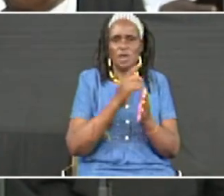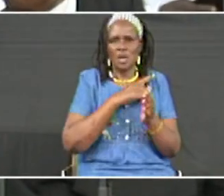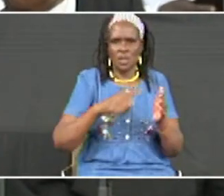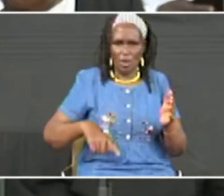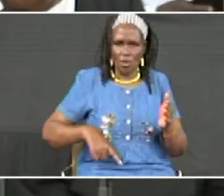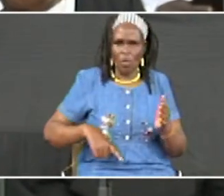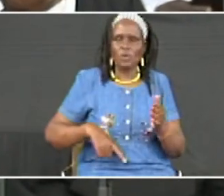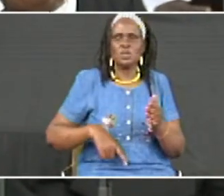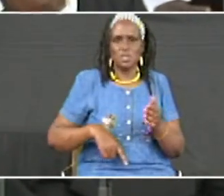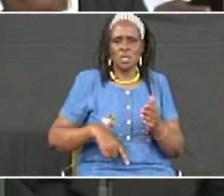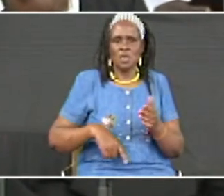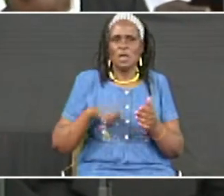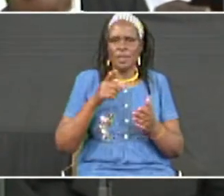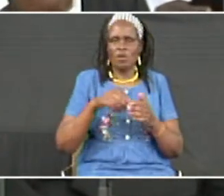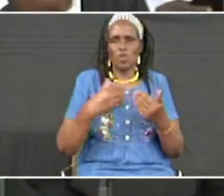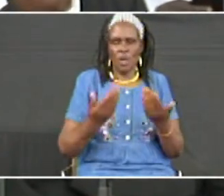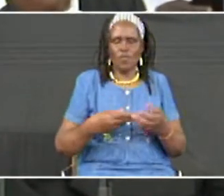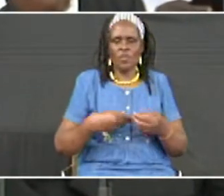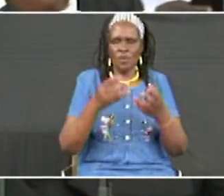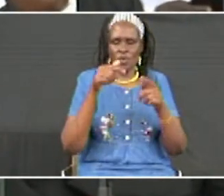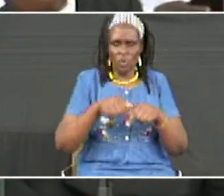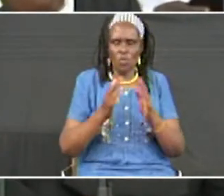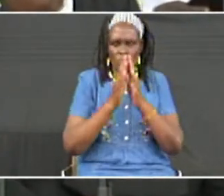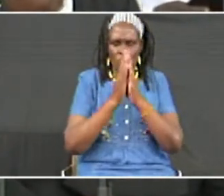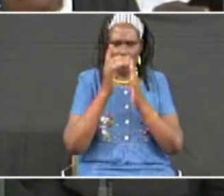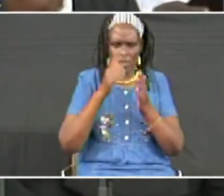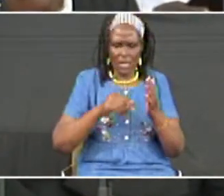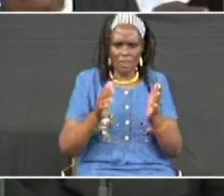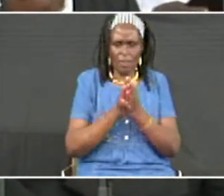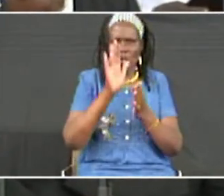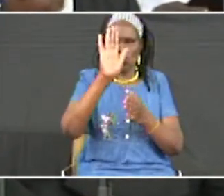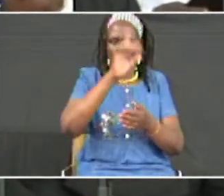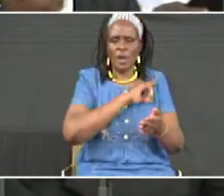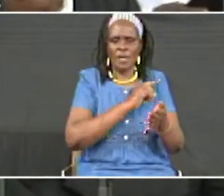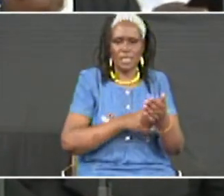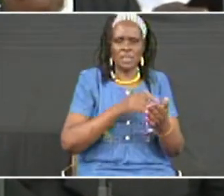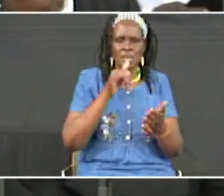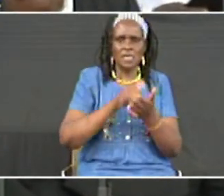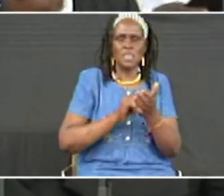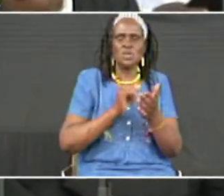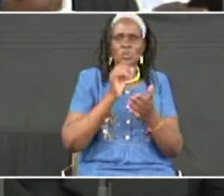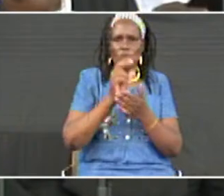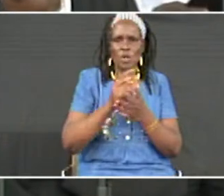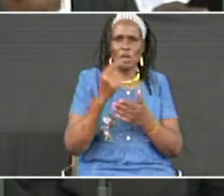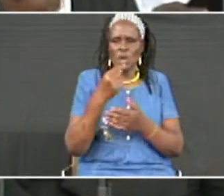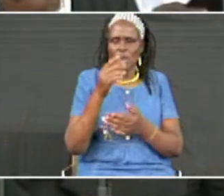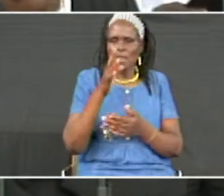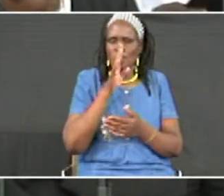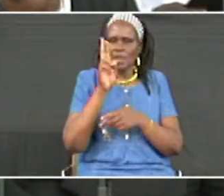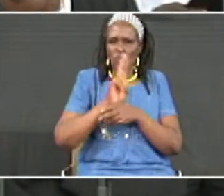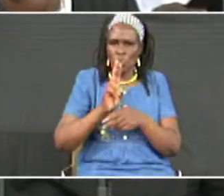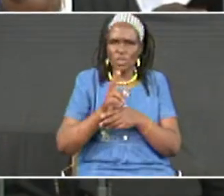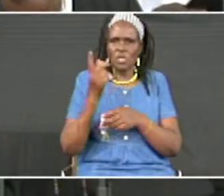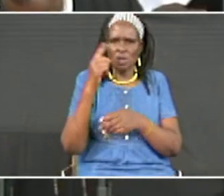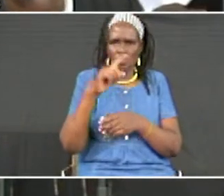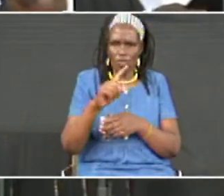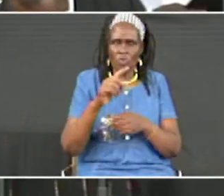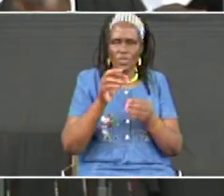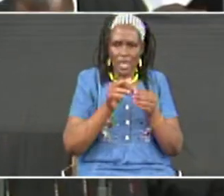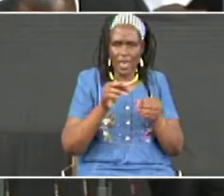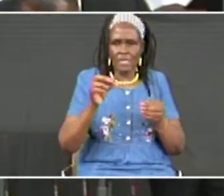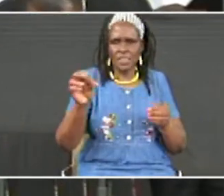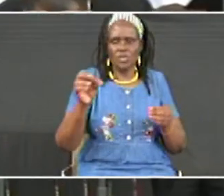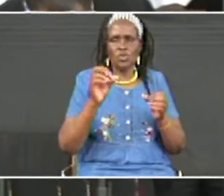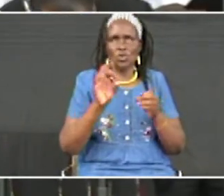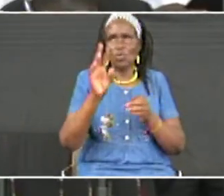today, we pray that by your grace, it will only be used for the extension of